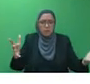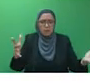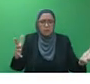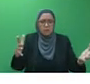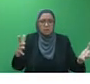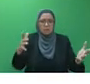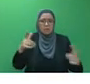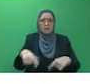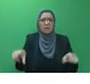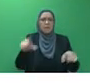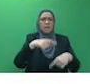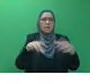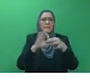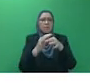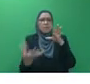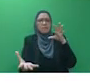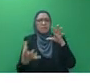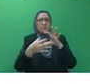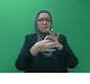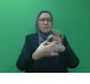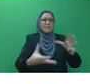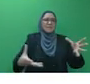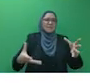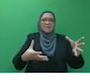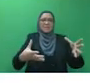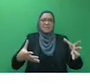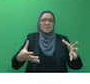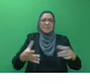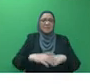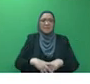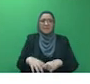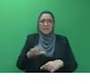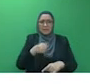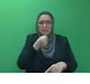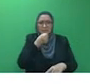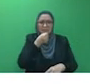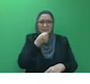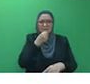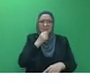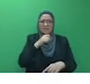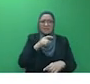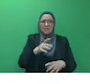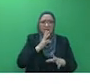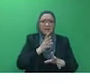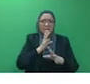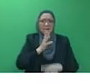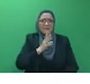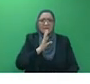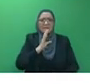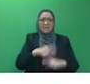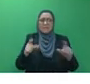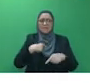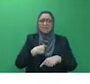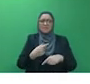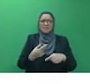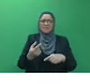and so i'm there uh my mic is on my guys guys don't worry i'm still here people are commenting and coming where are you are you meanwhile